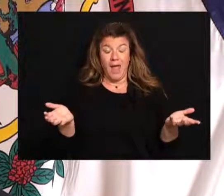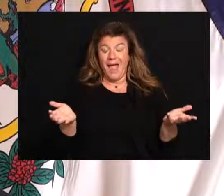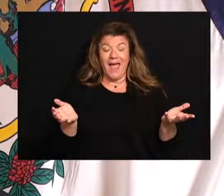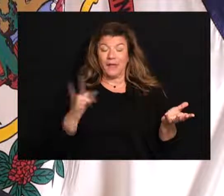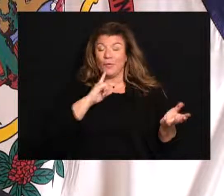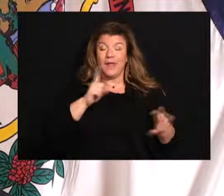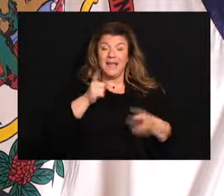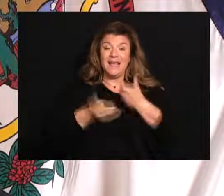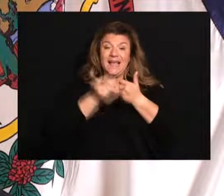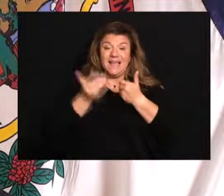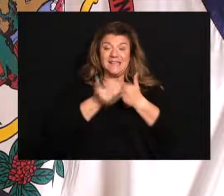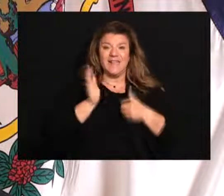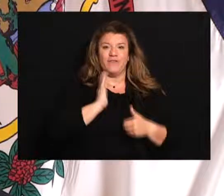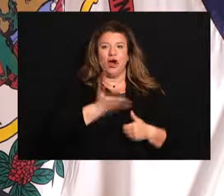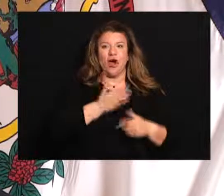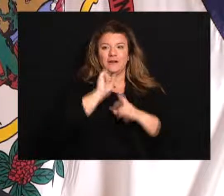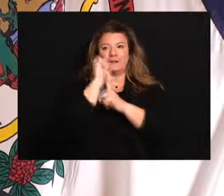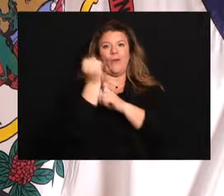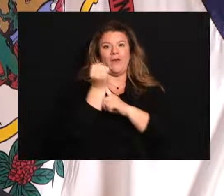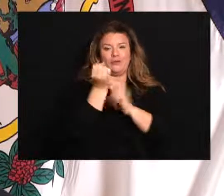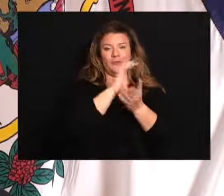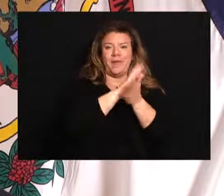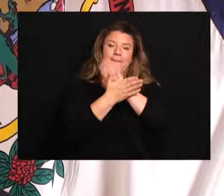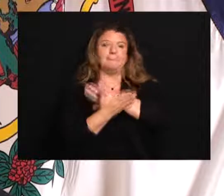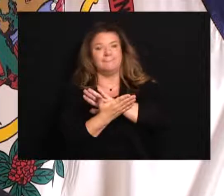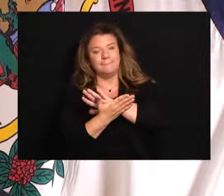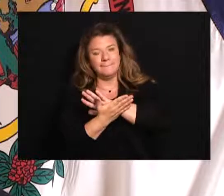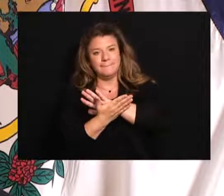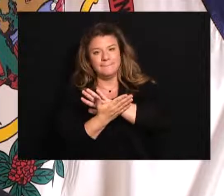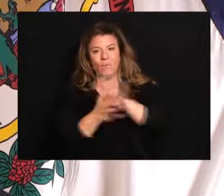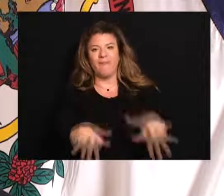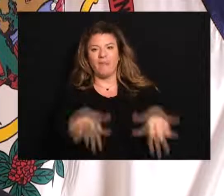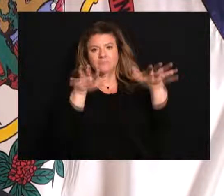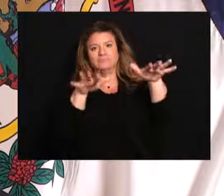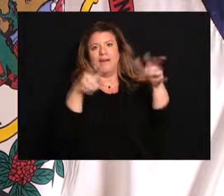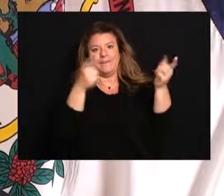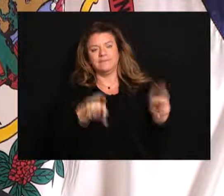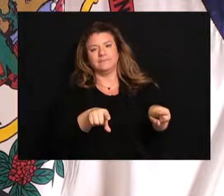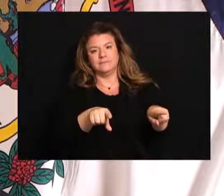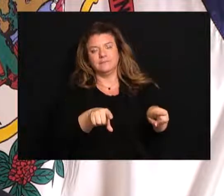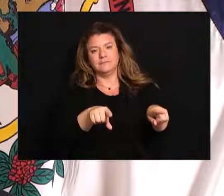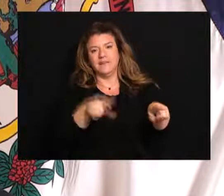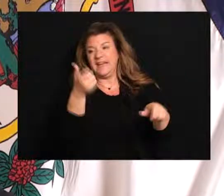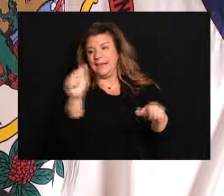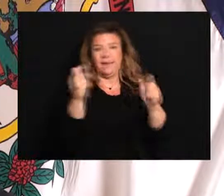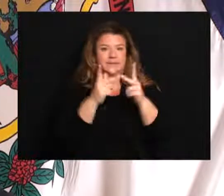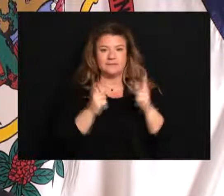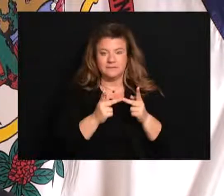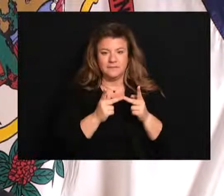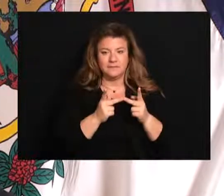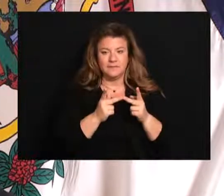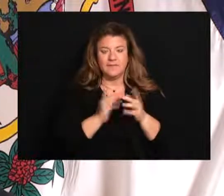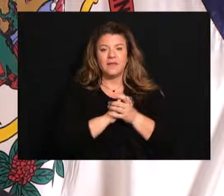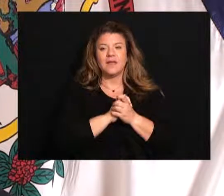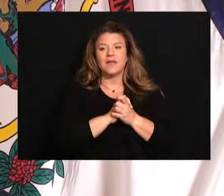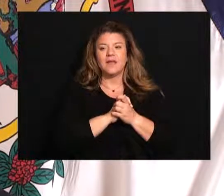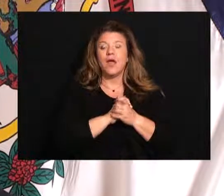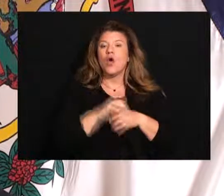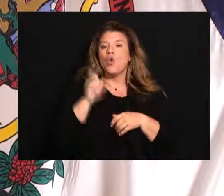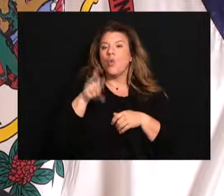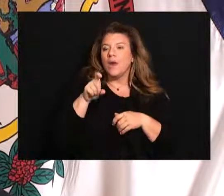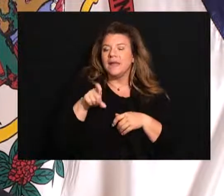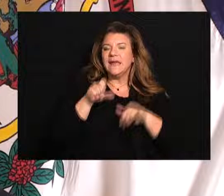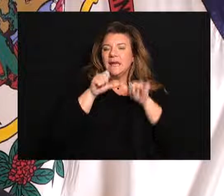very quickly where all of a sudden, we have a flooding issue wherever. We need to constantly